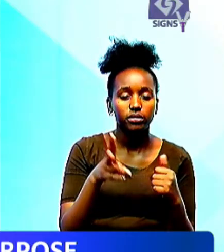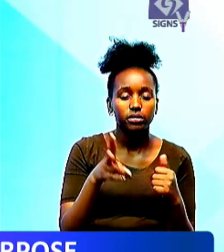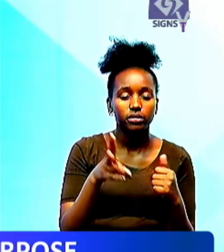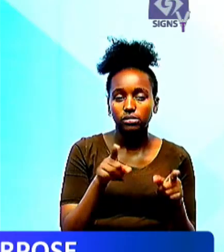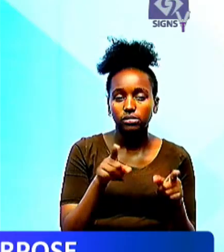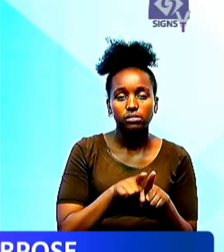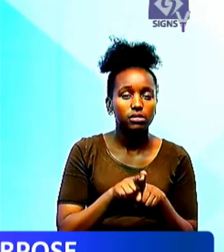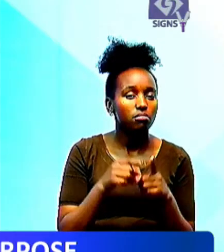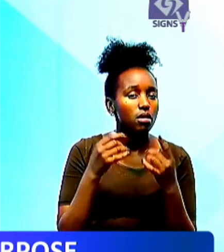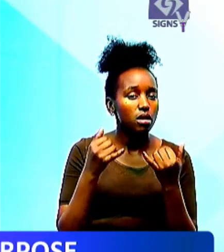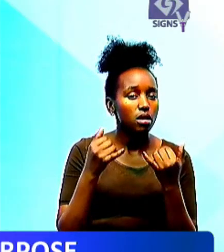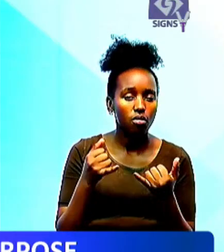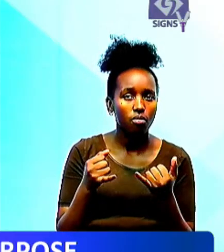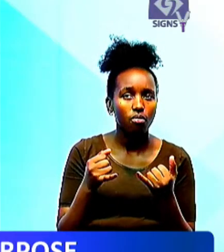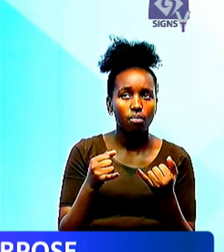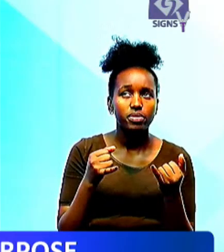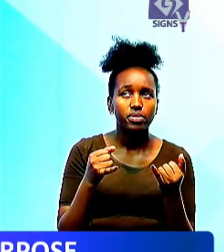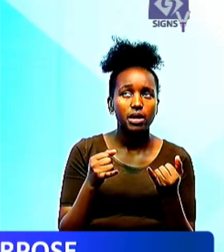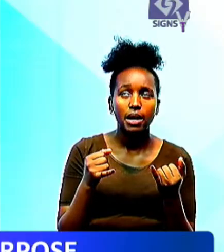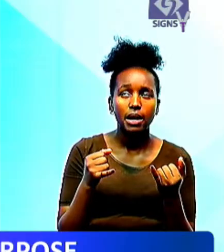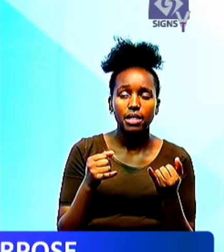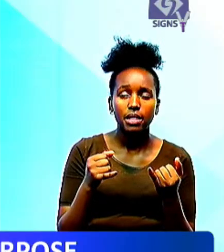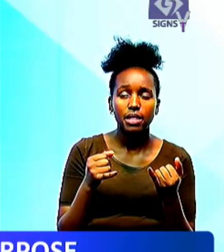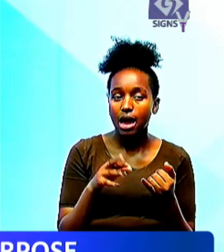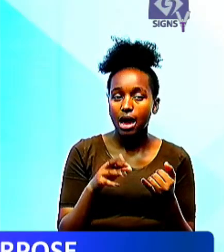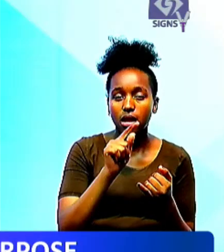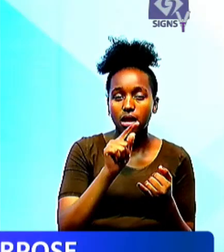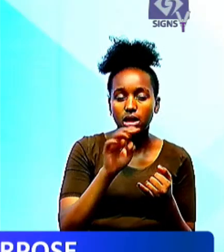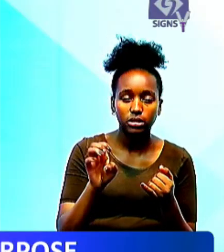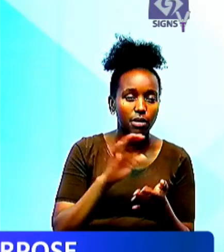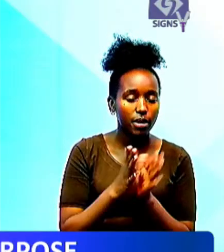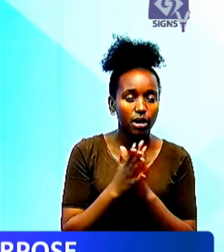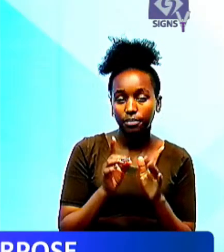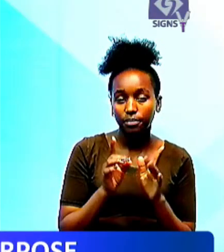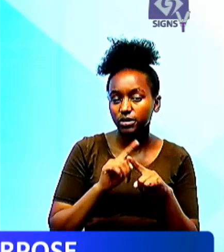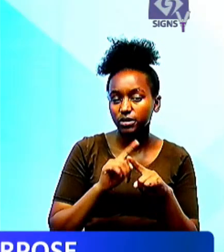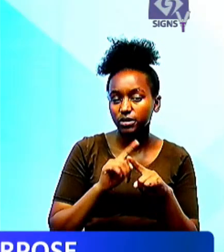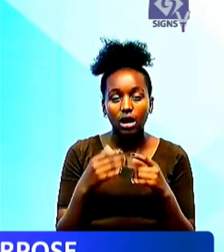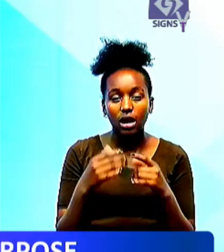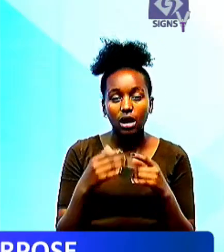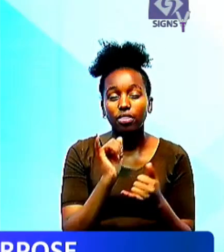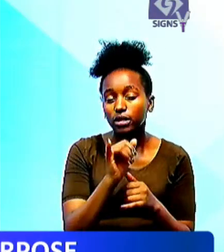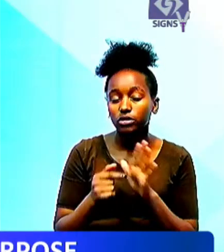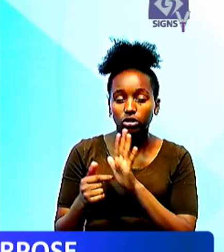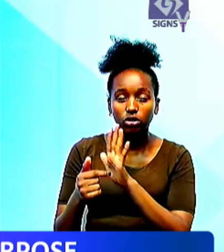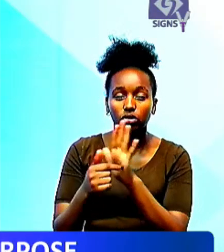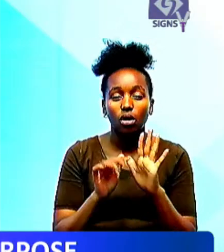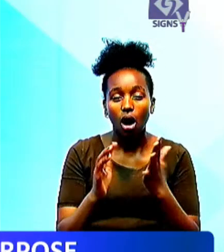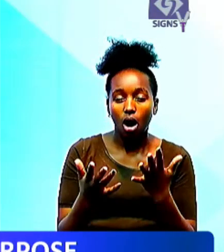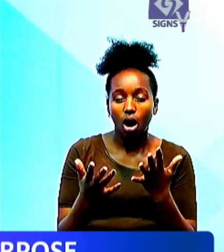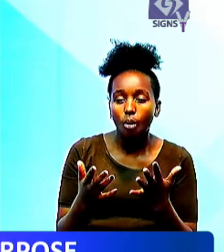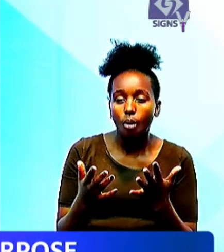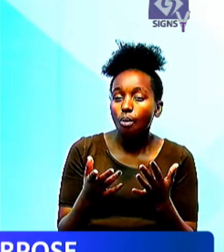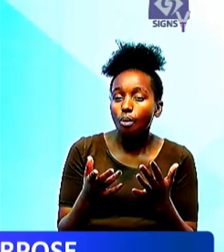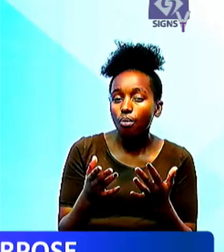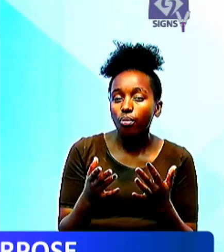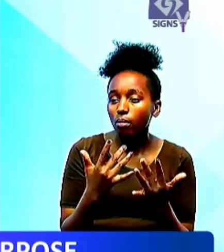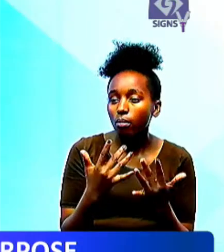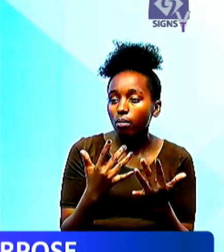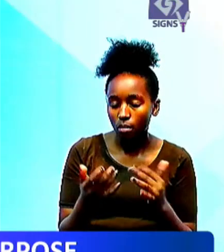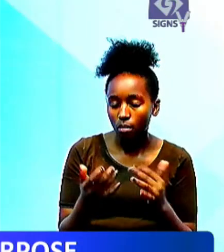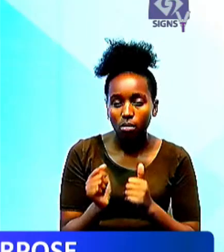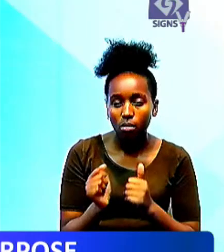at 125 versus the dollar, it means my Kenya shillings are strengthened. If I sell it at that point, it means